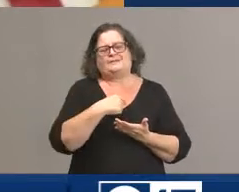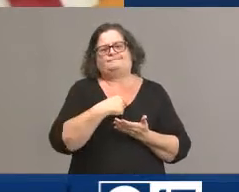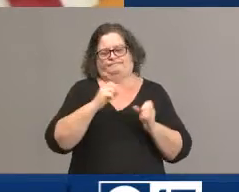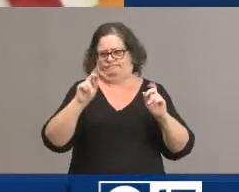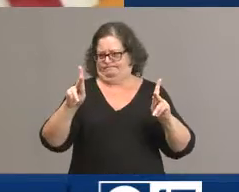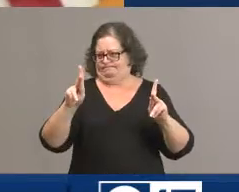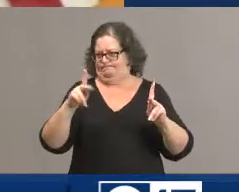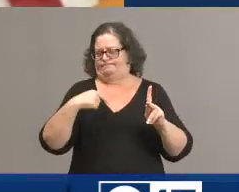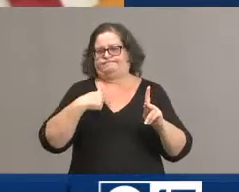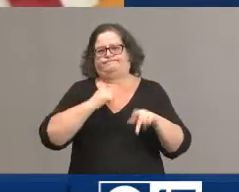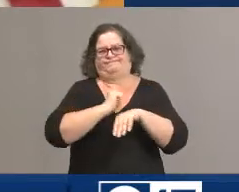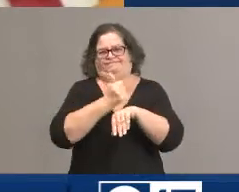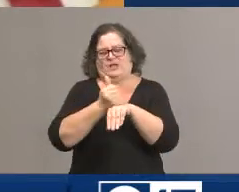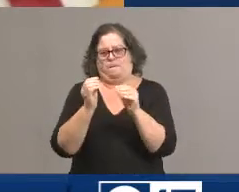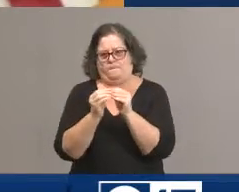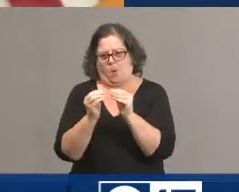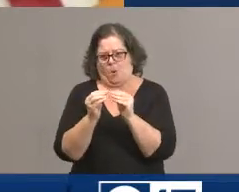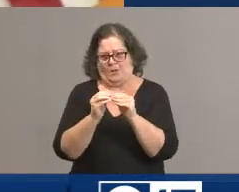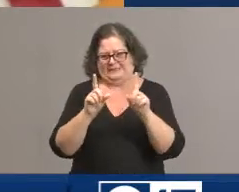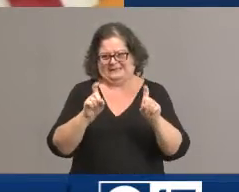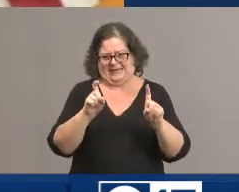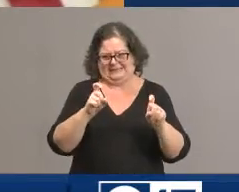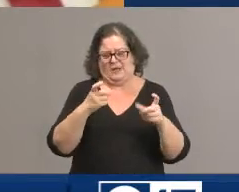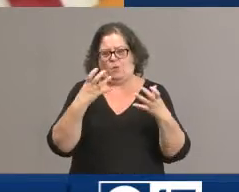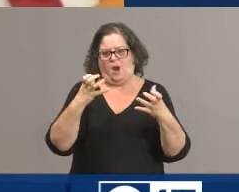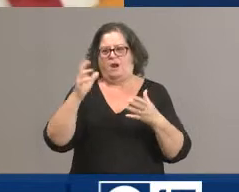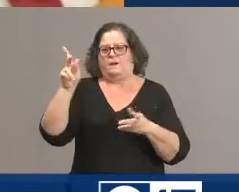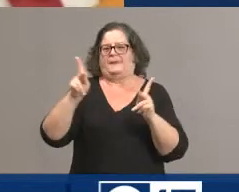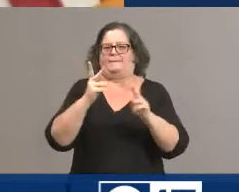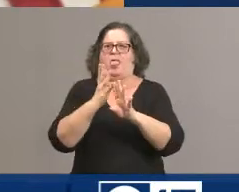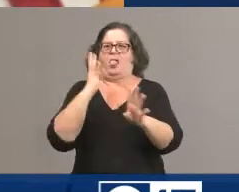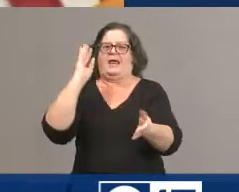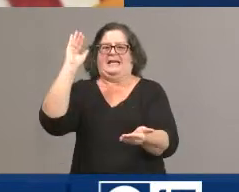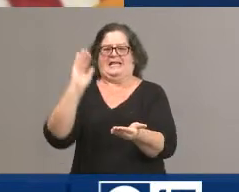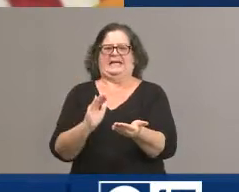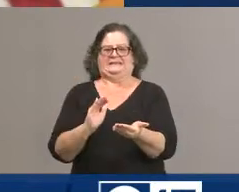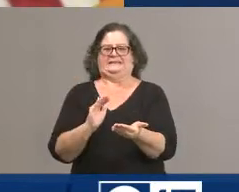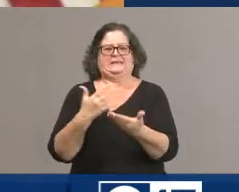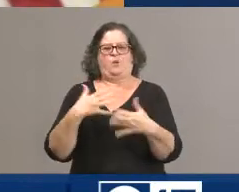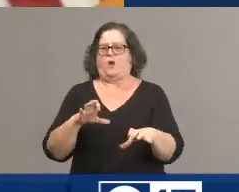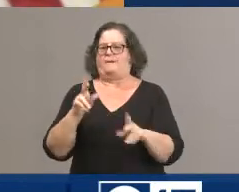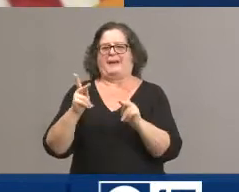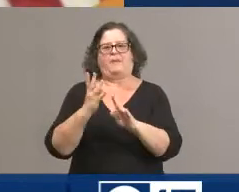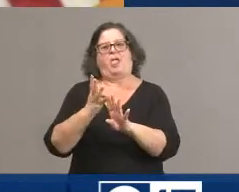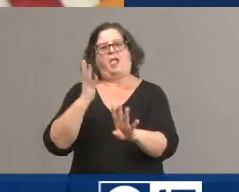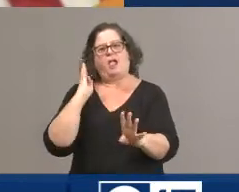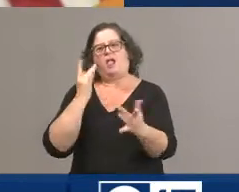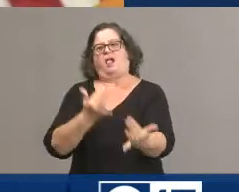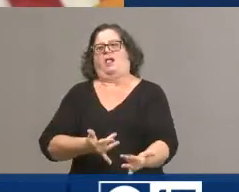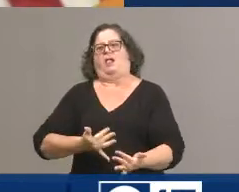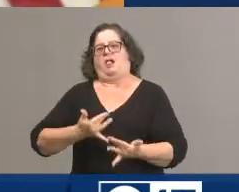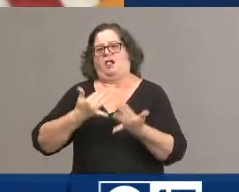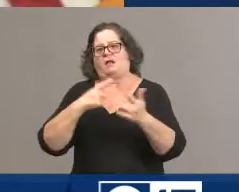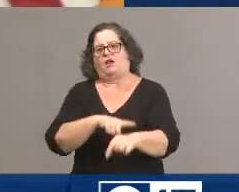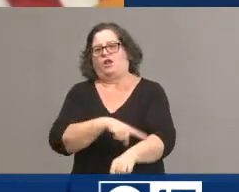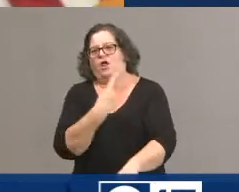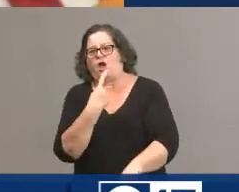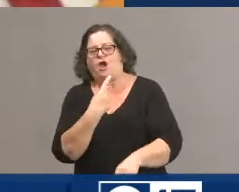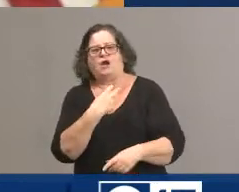we don't want Arizonans to not be able to get testing. And we were very upset with